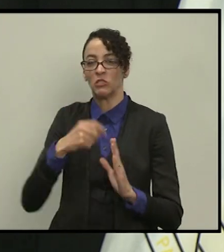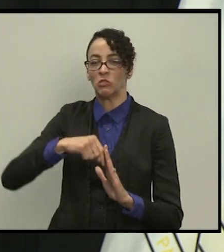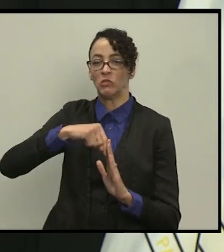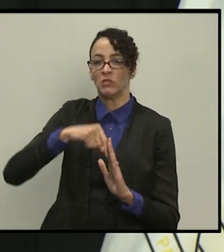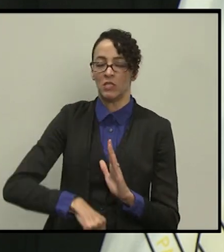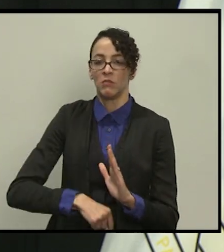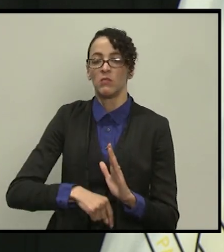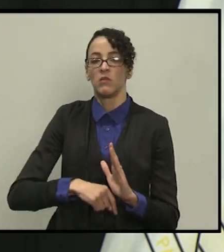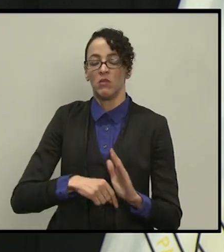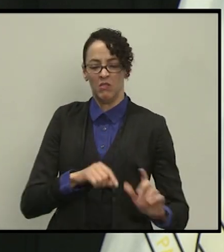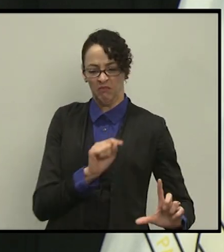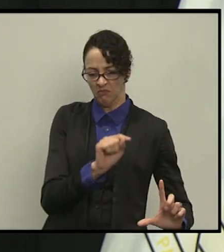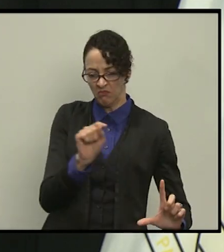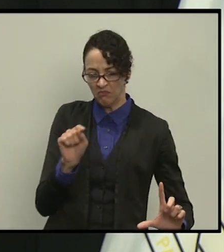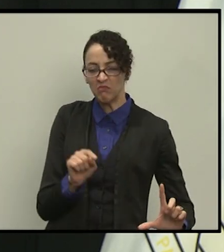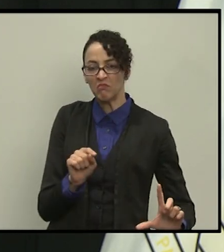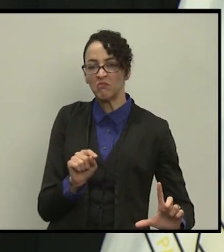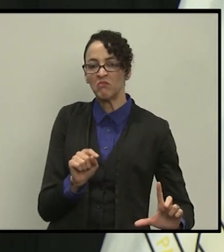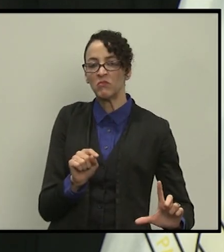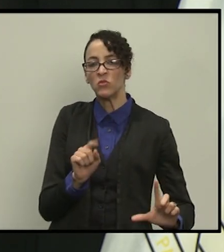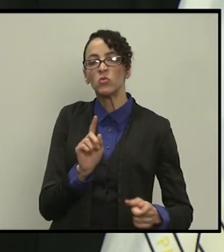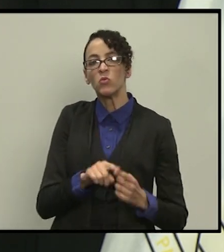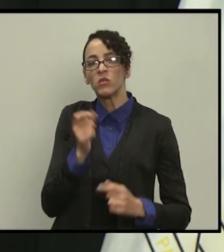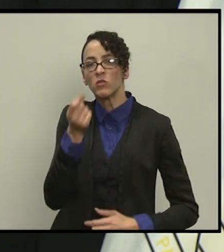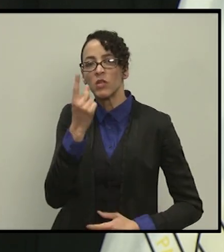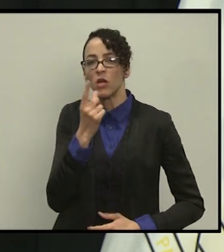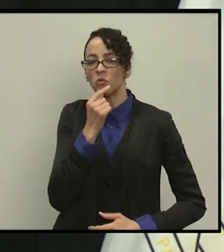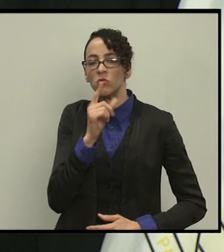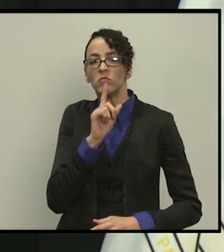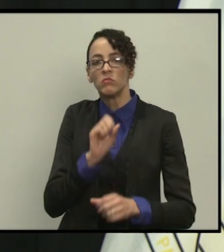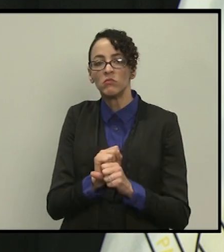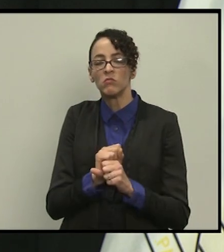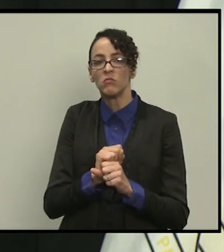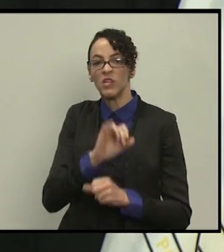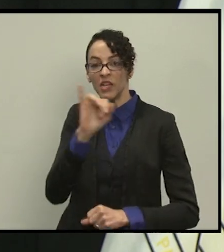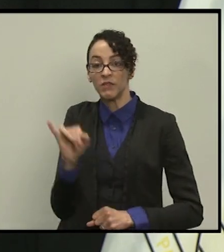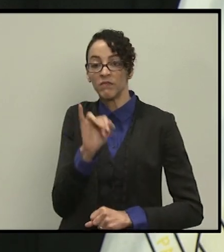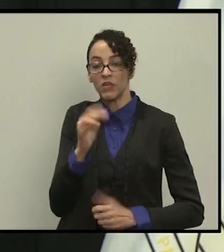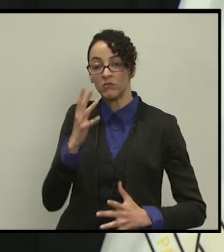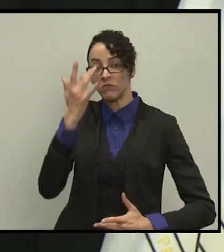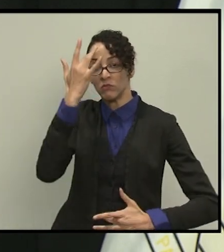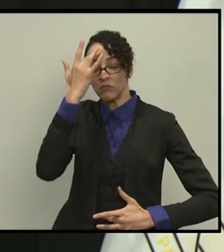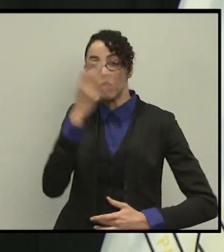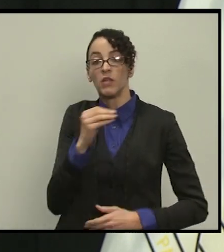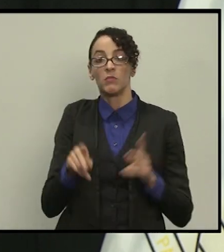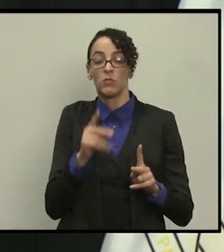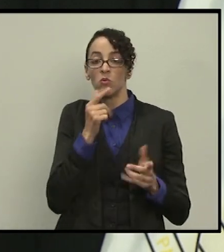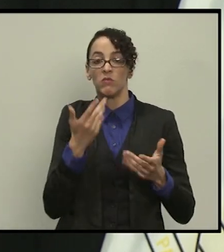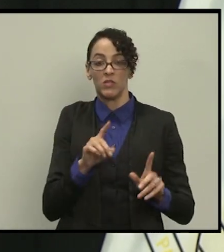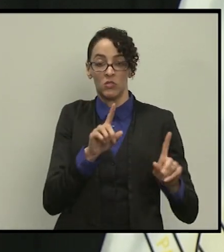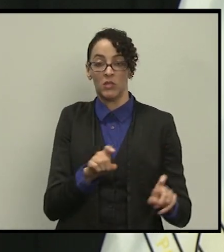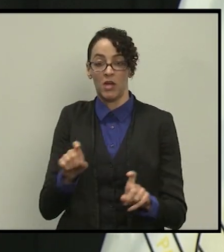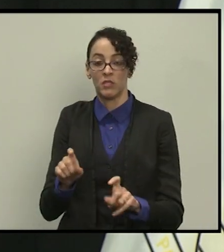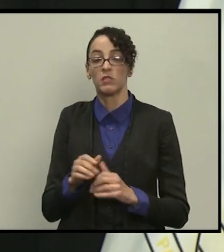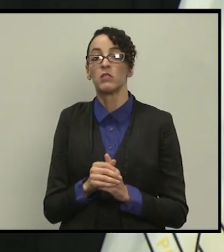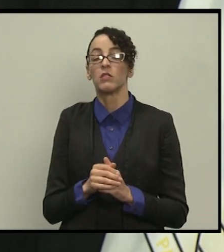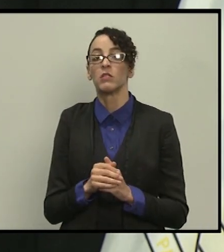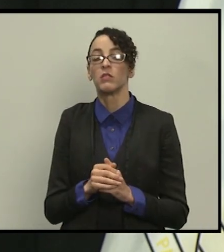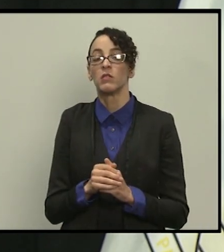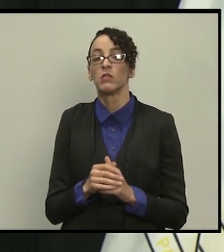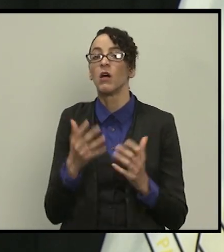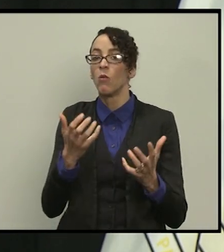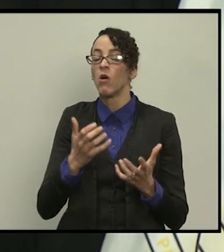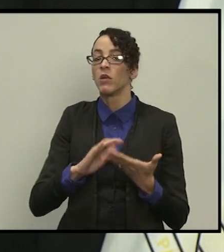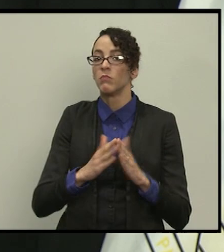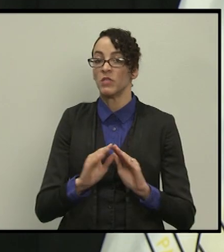is actually infected as well as those who have been tested. I want to be clear that from the very